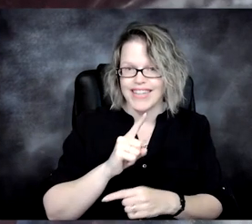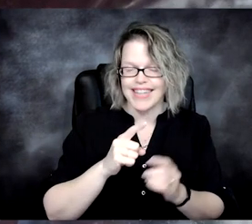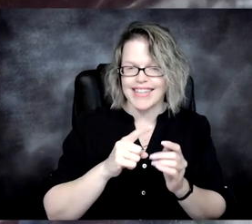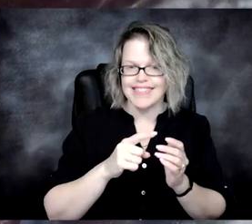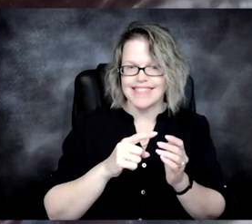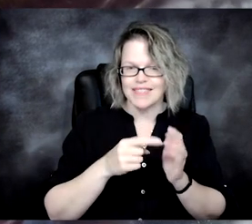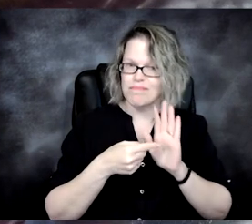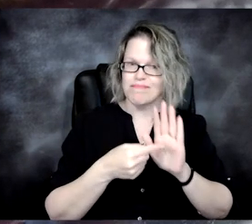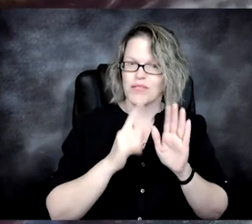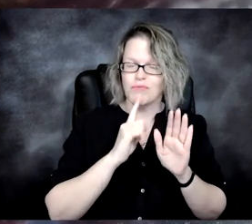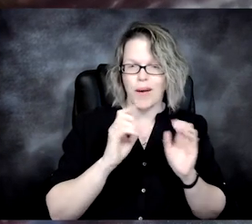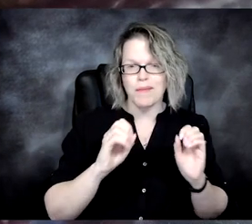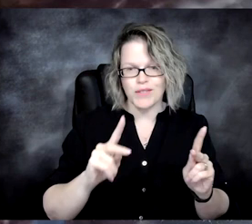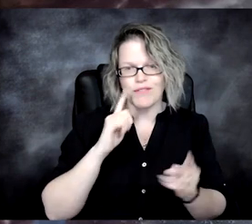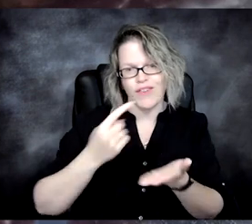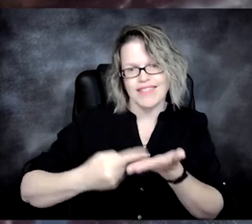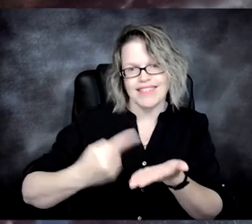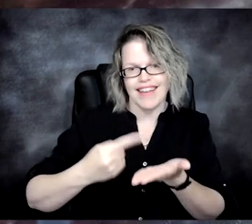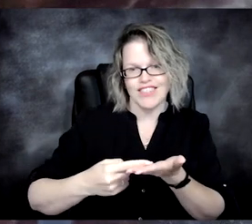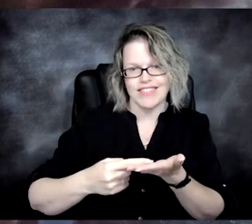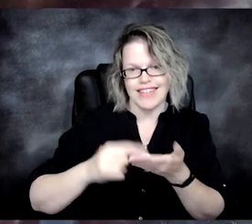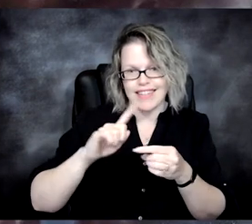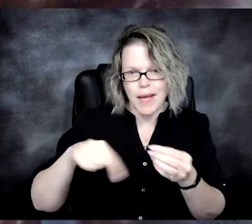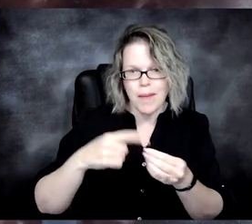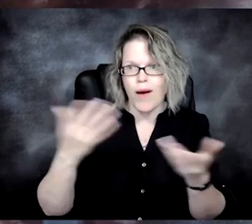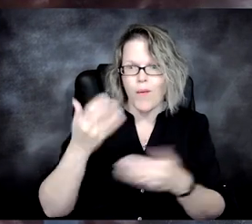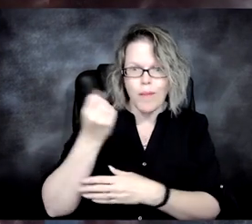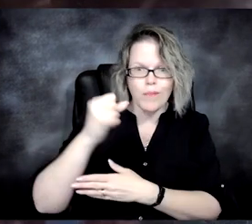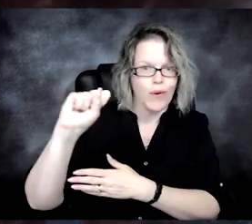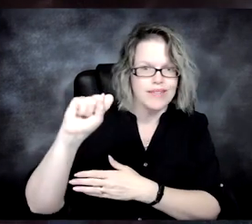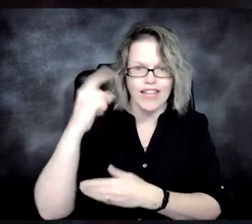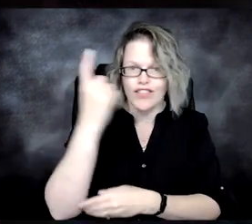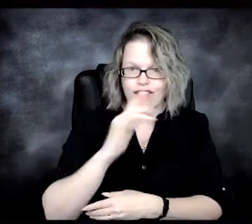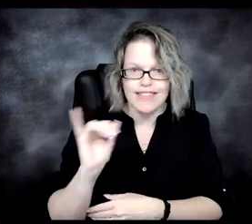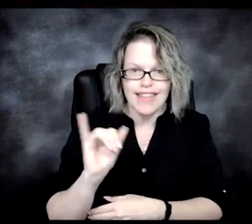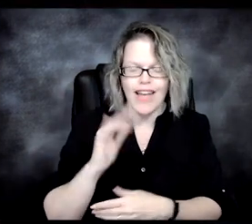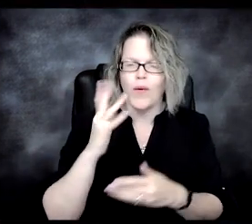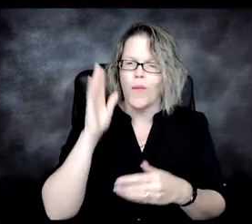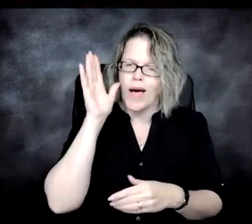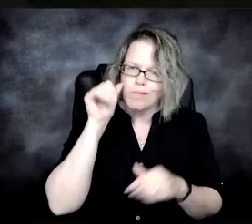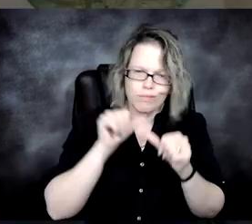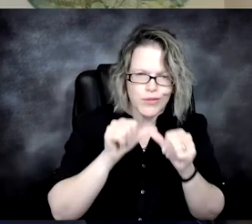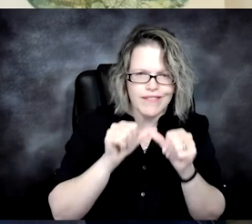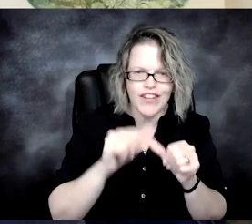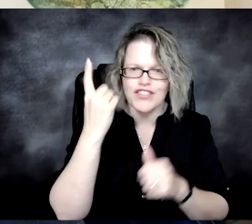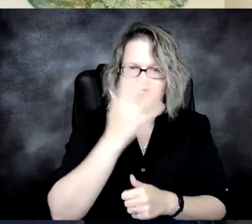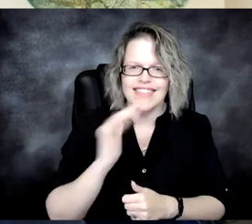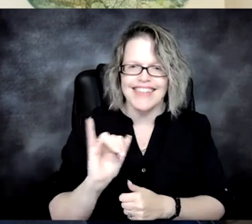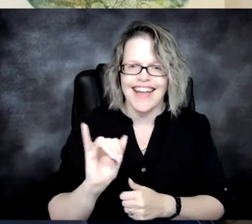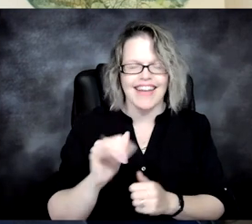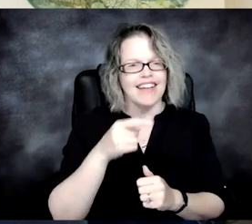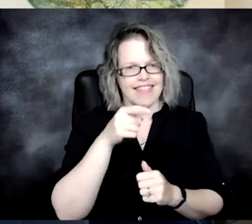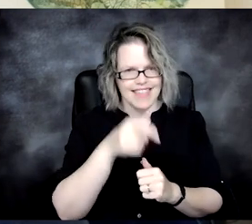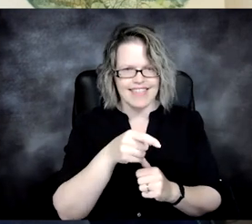presents a real opportunity for discussion around what protest looks like and what perseverance looks like. And I think that this is